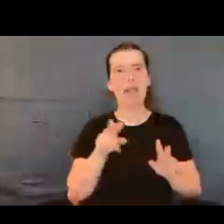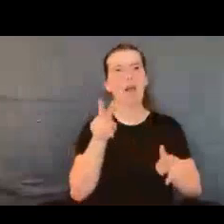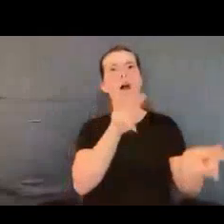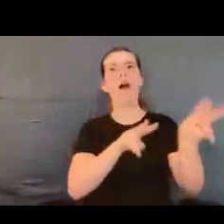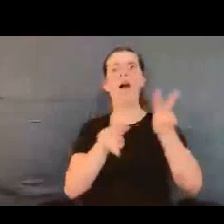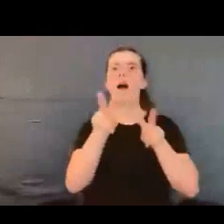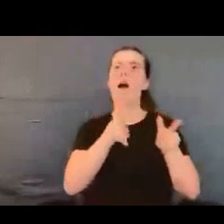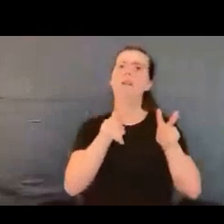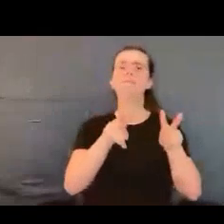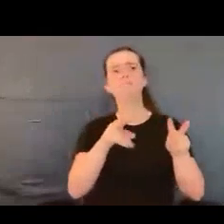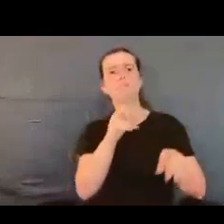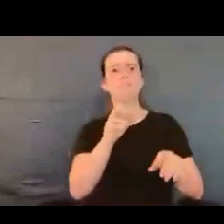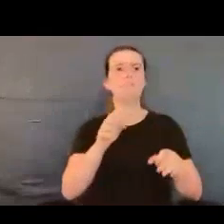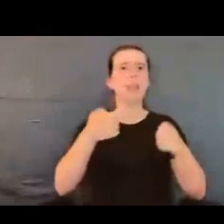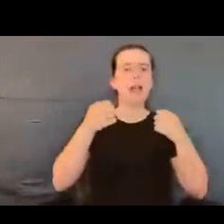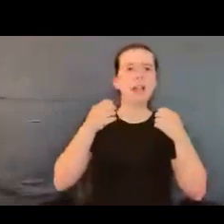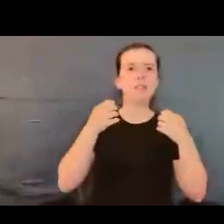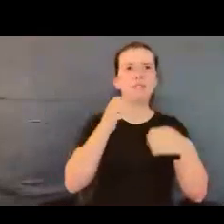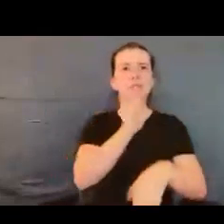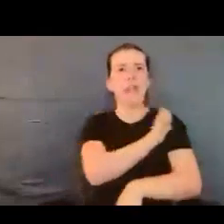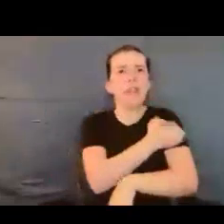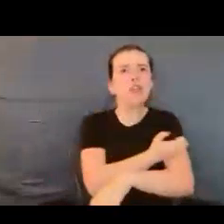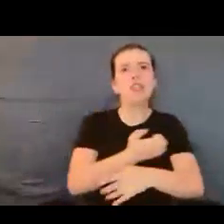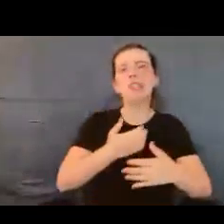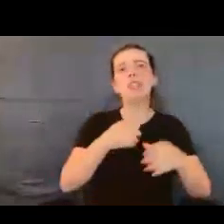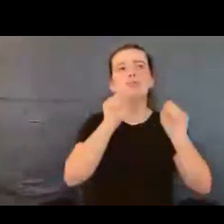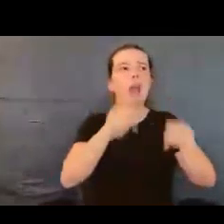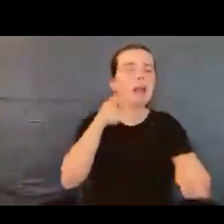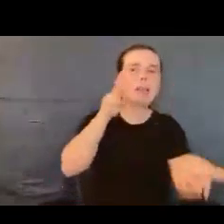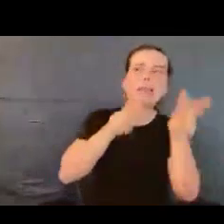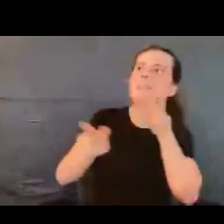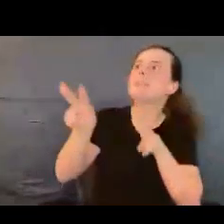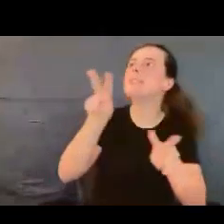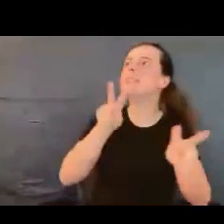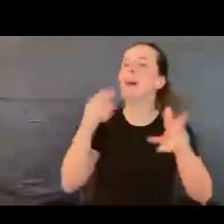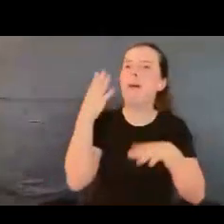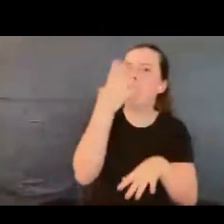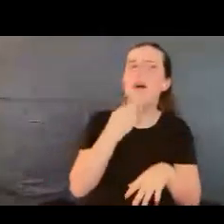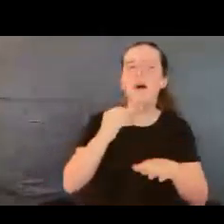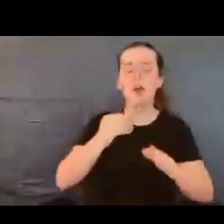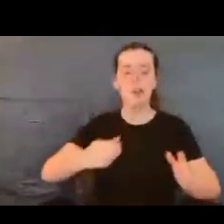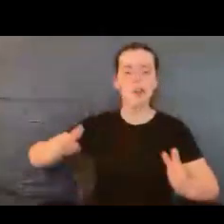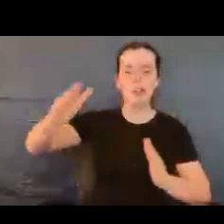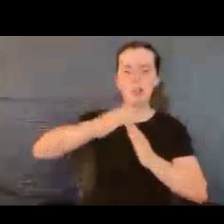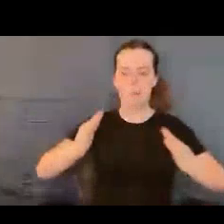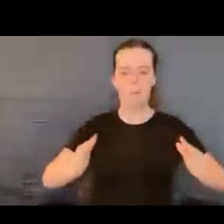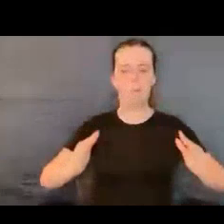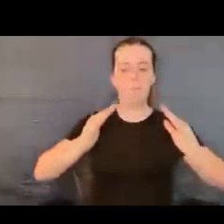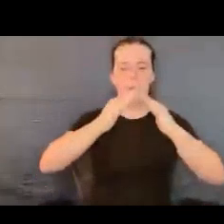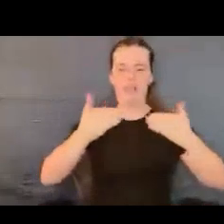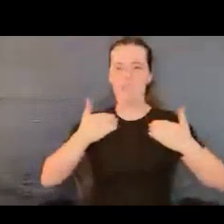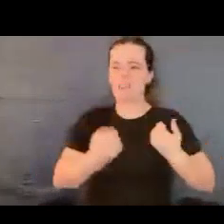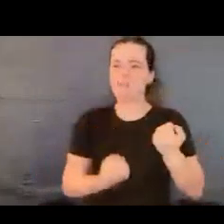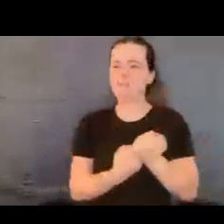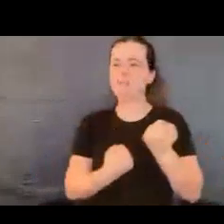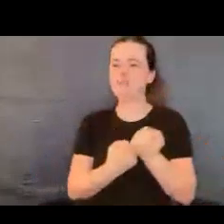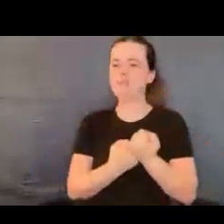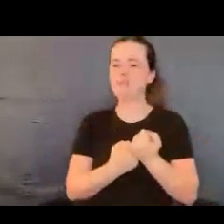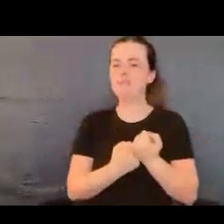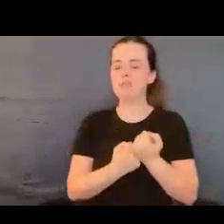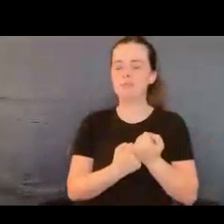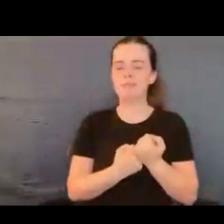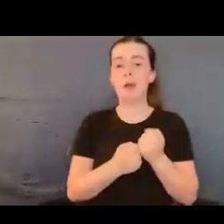there's really good energy for spectating. People can take the tram up and go to the top of Hidden Peak, and you can have great crew support. The